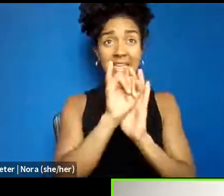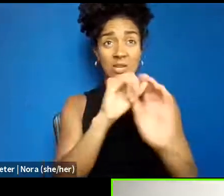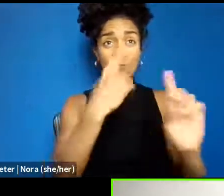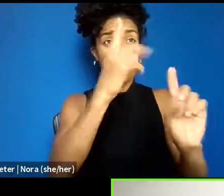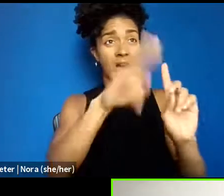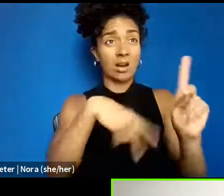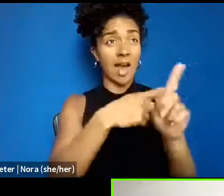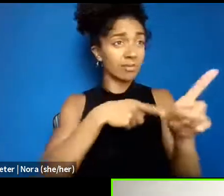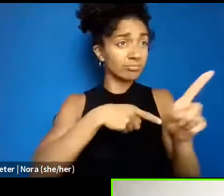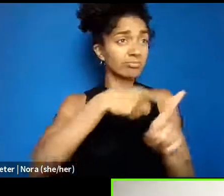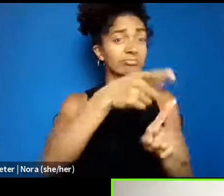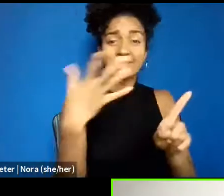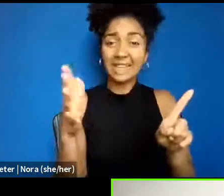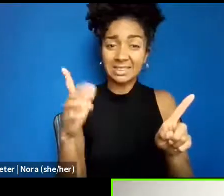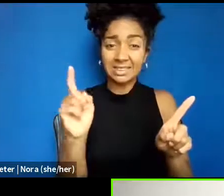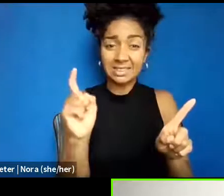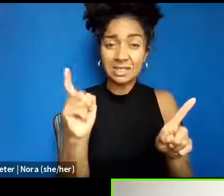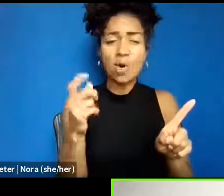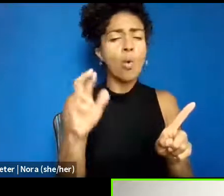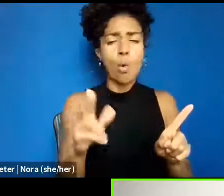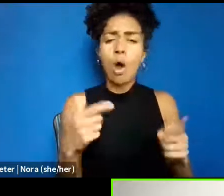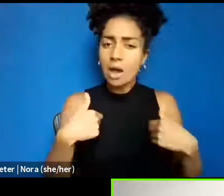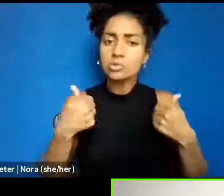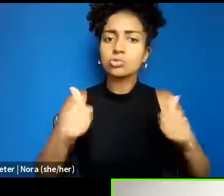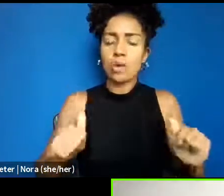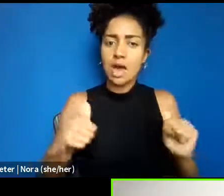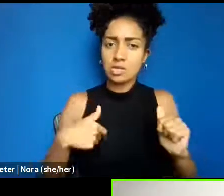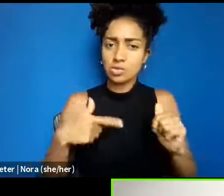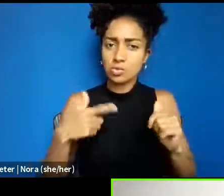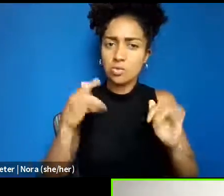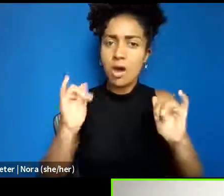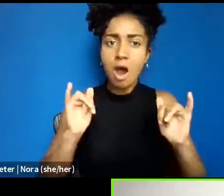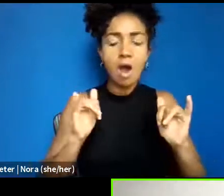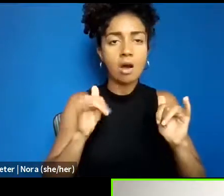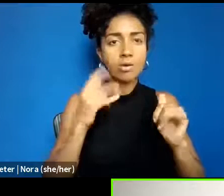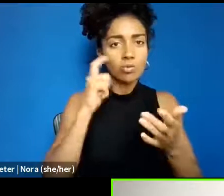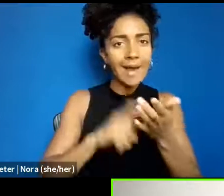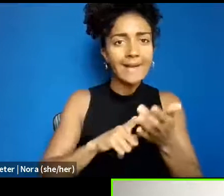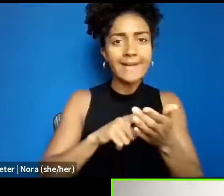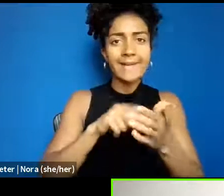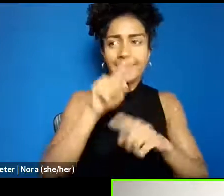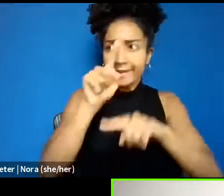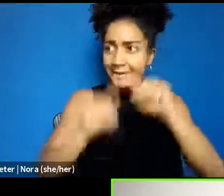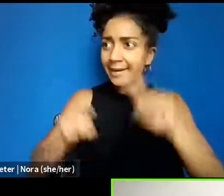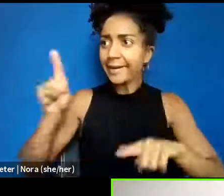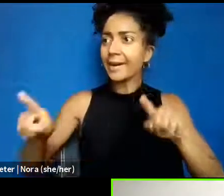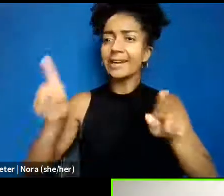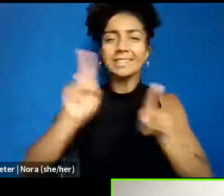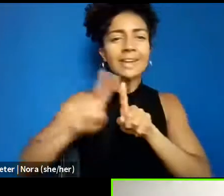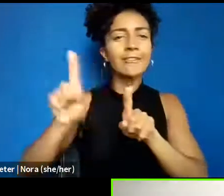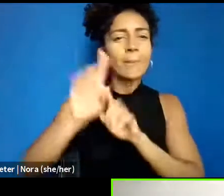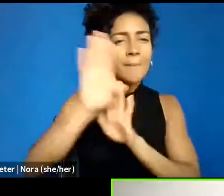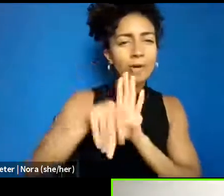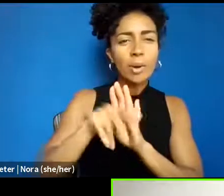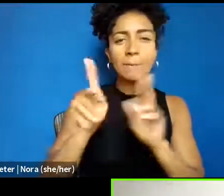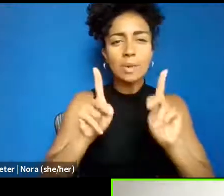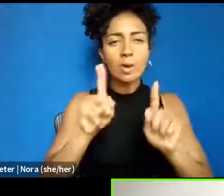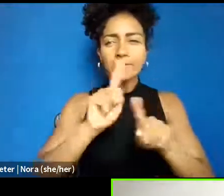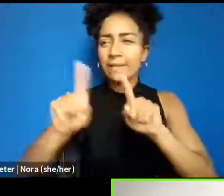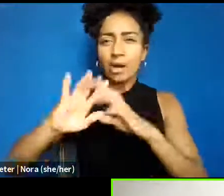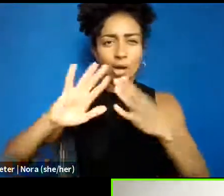to really follow and learn and engage with folks that come from so many different places and really kind